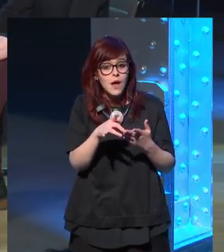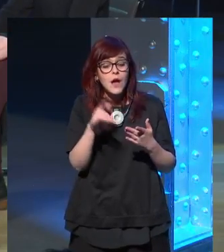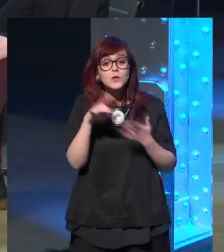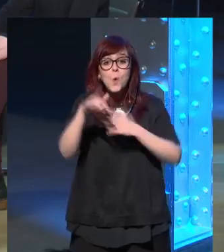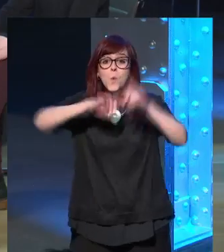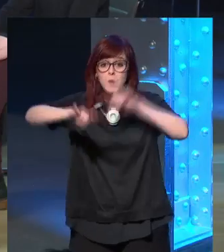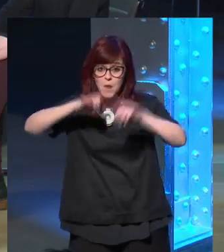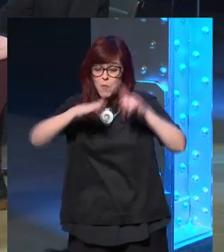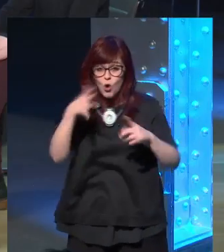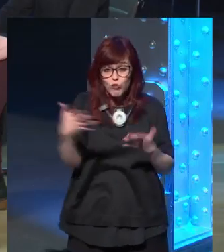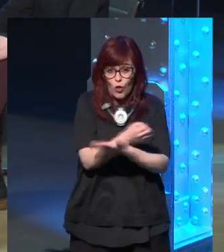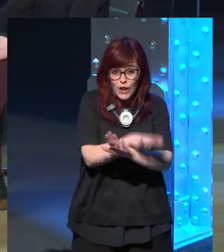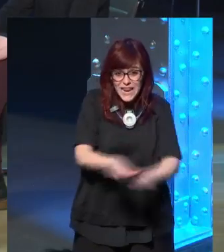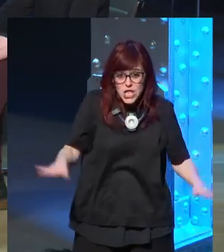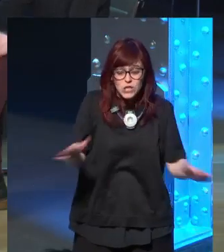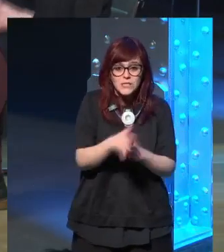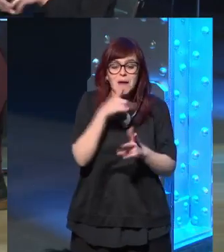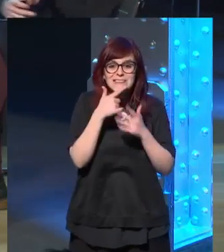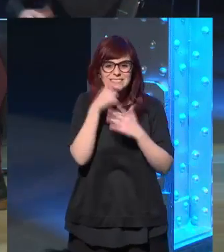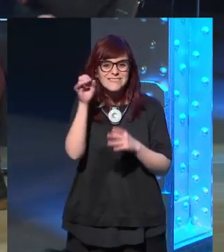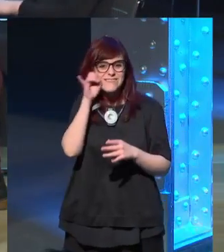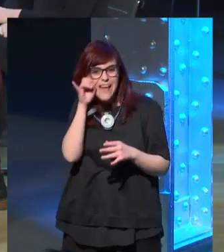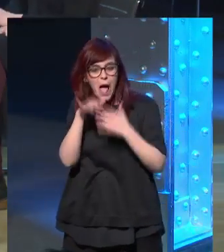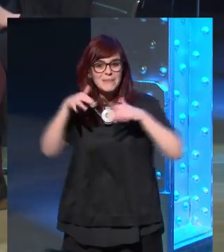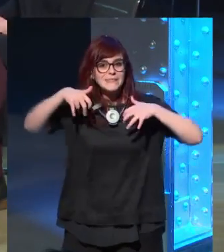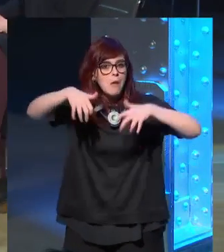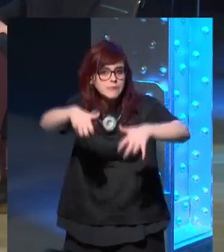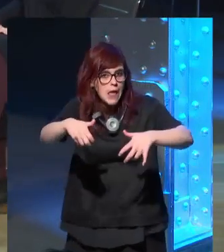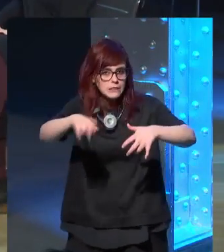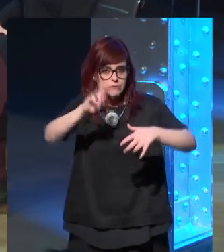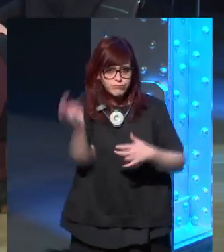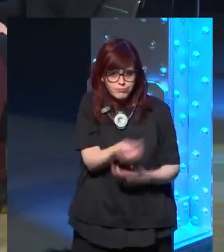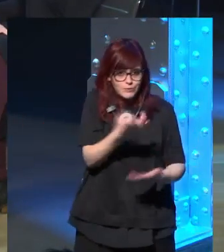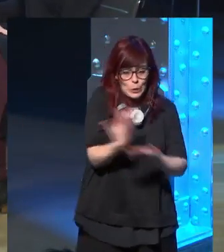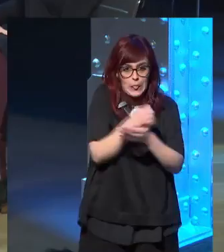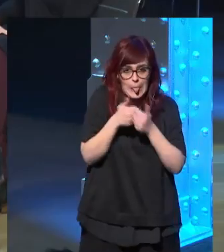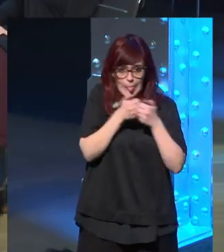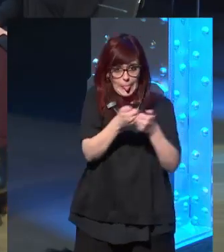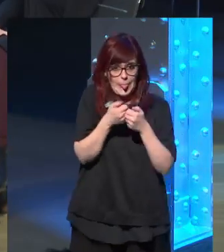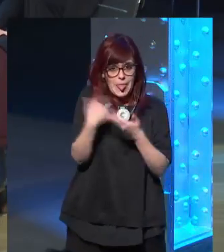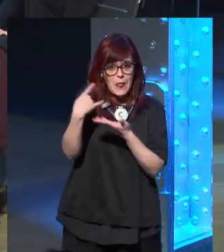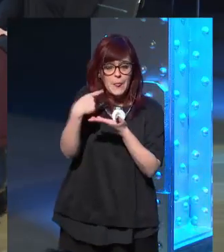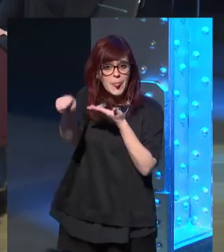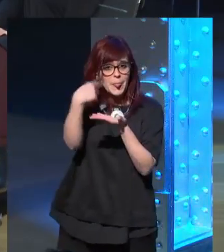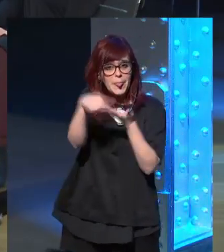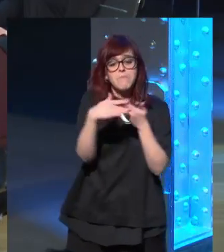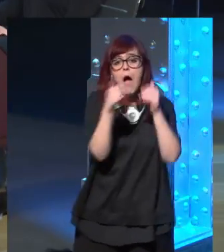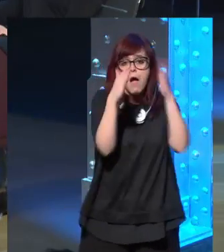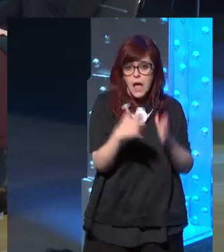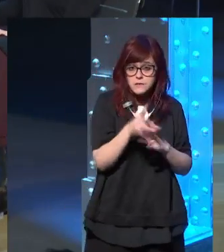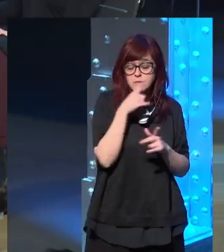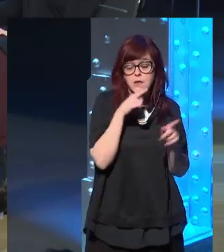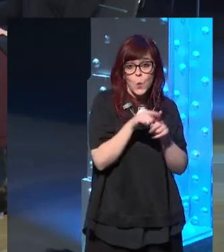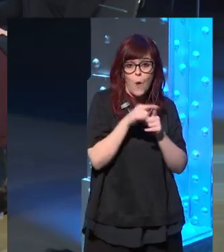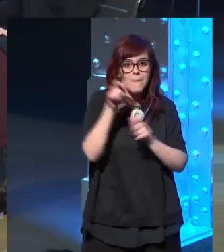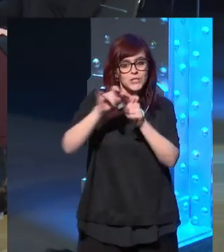well. All the kids are on Instagram and Snapchat and whatnot. And they were chatting with people back home instead of with the people they were